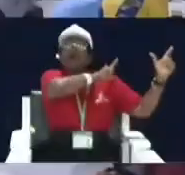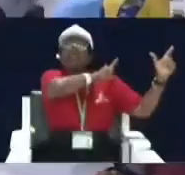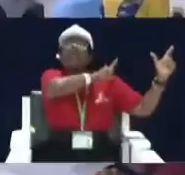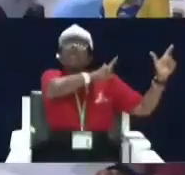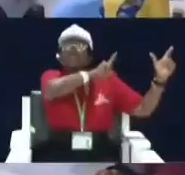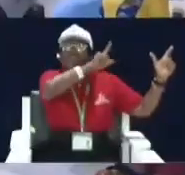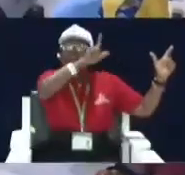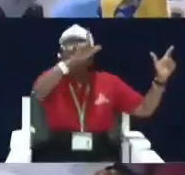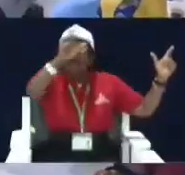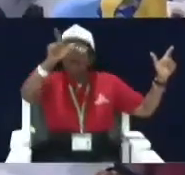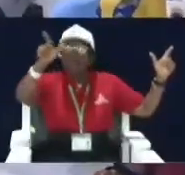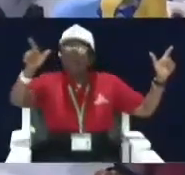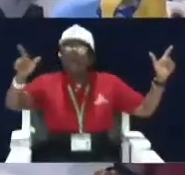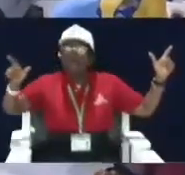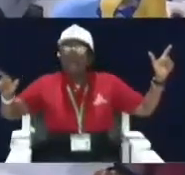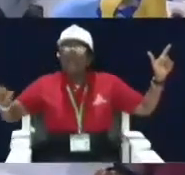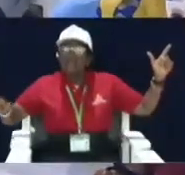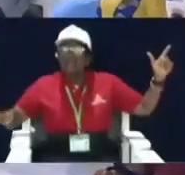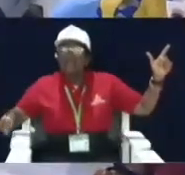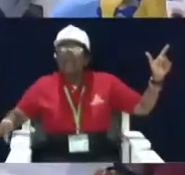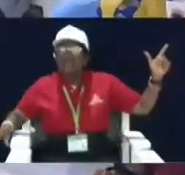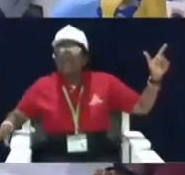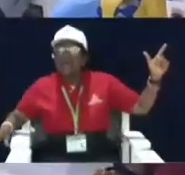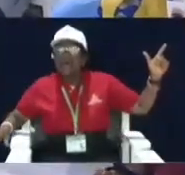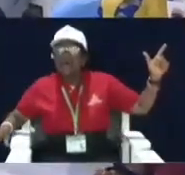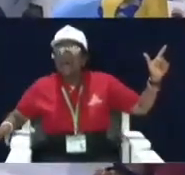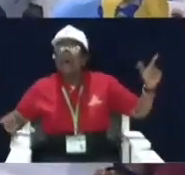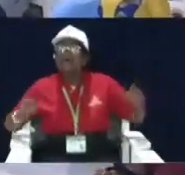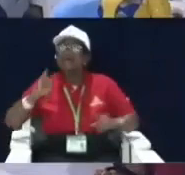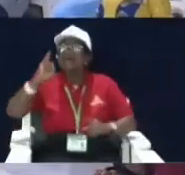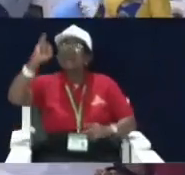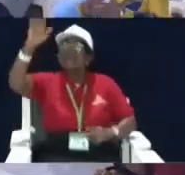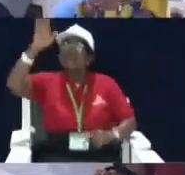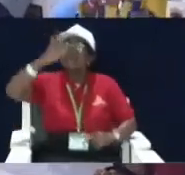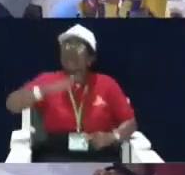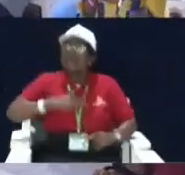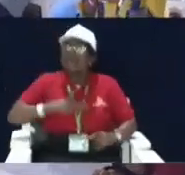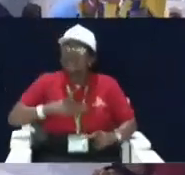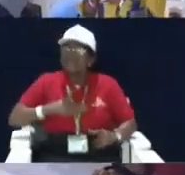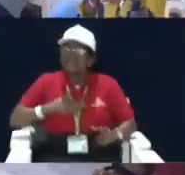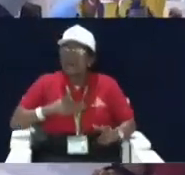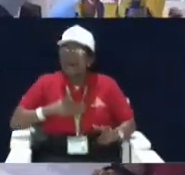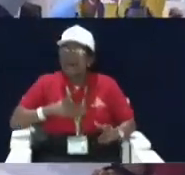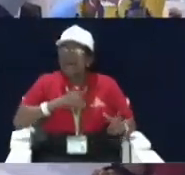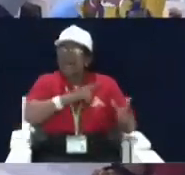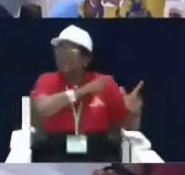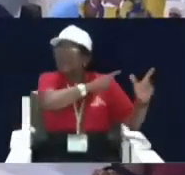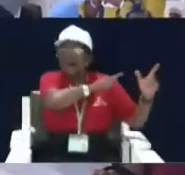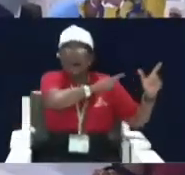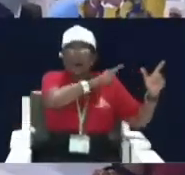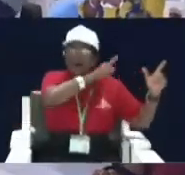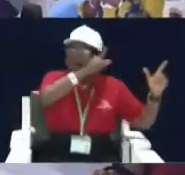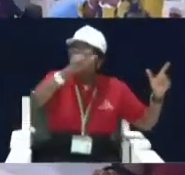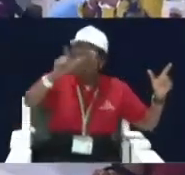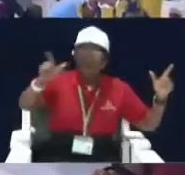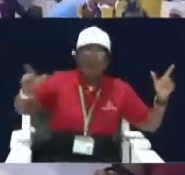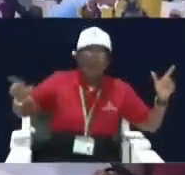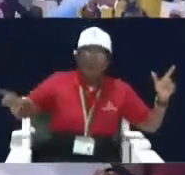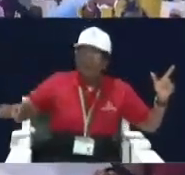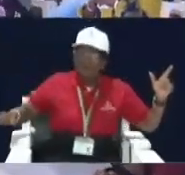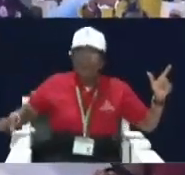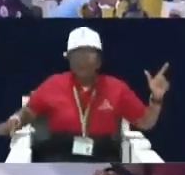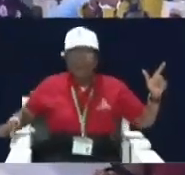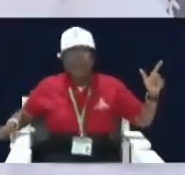is Lord, is my Lord, is my